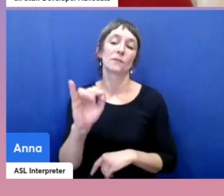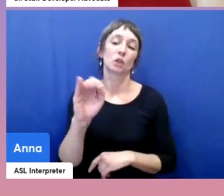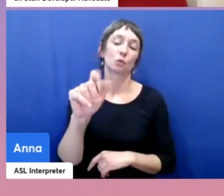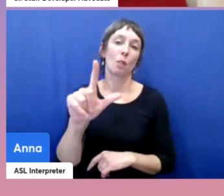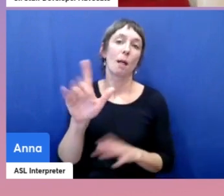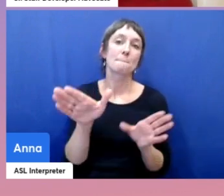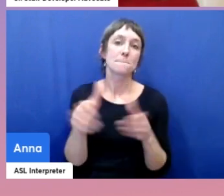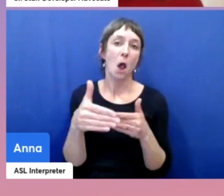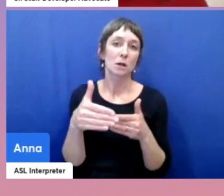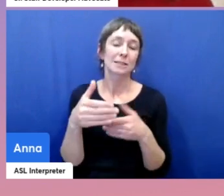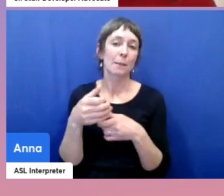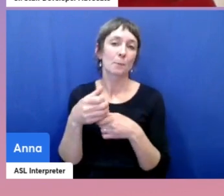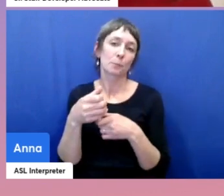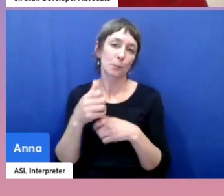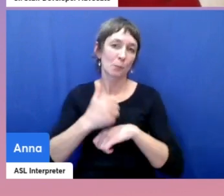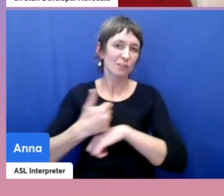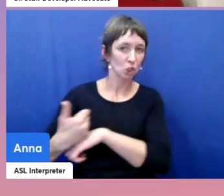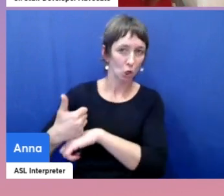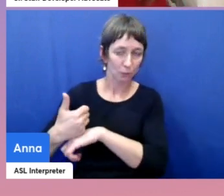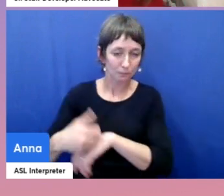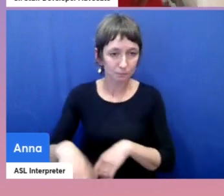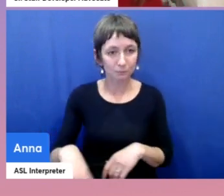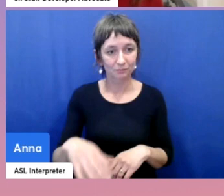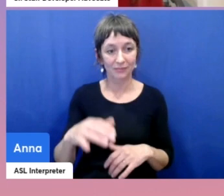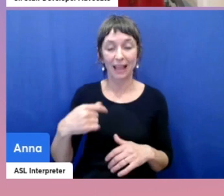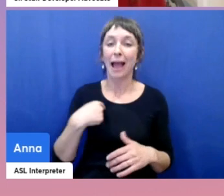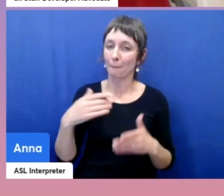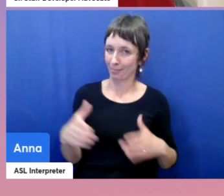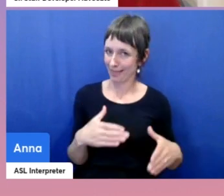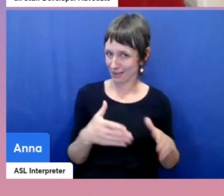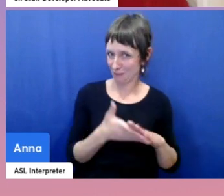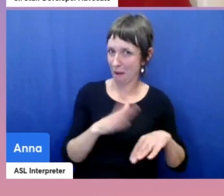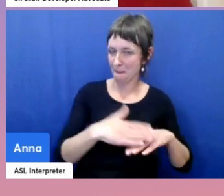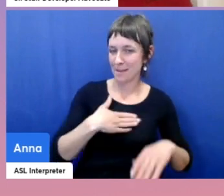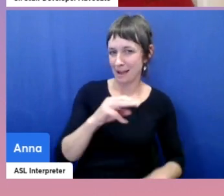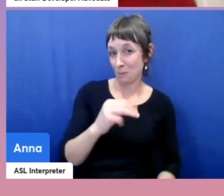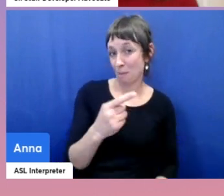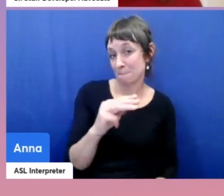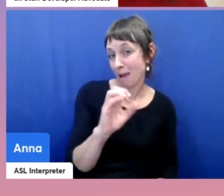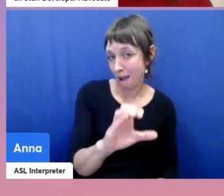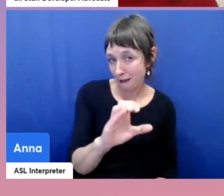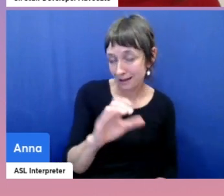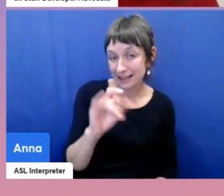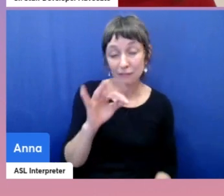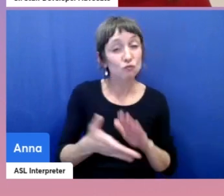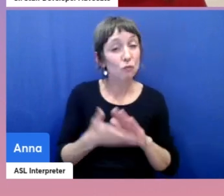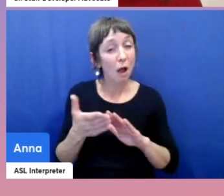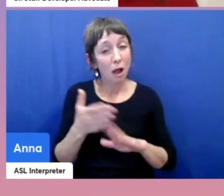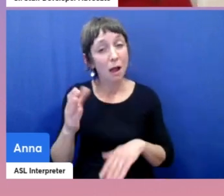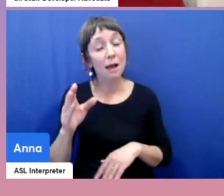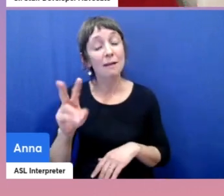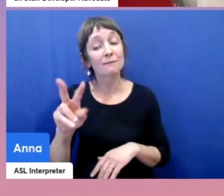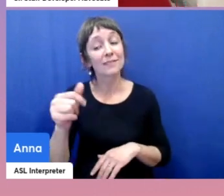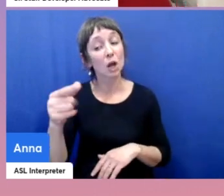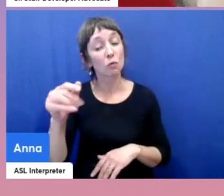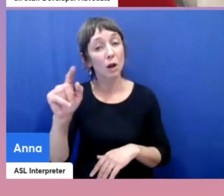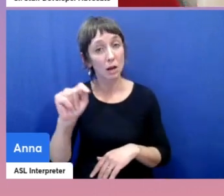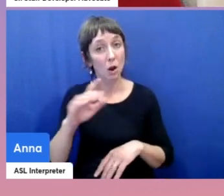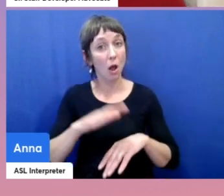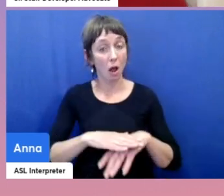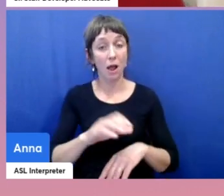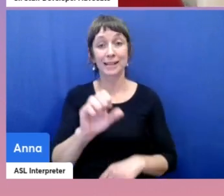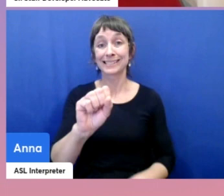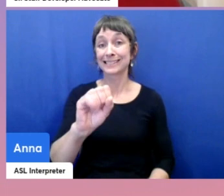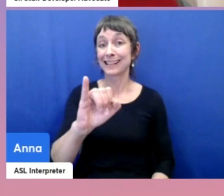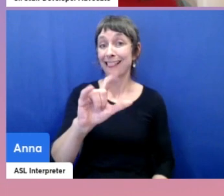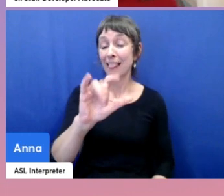I plan to run this little setup on my M1 Mac. Now, if you run Vagrant on a Silicon Mac, you know that it does not